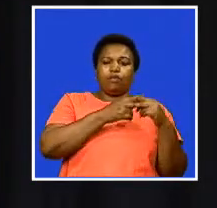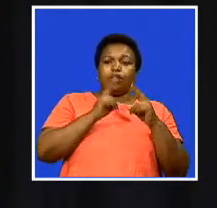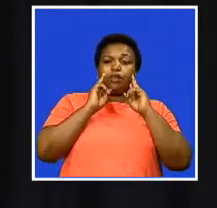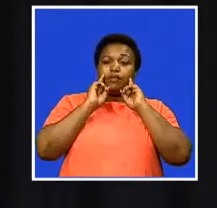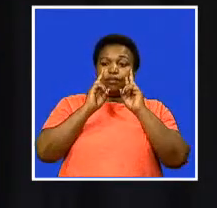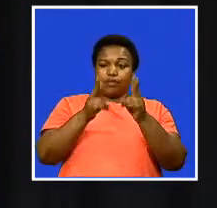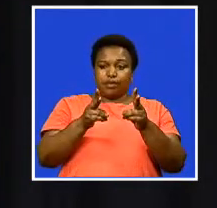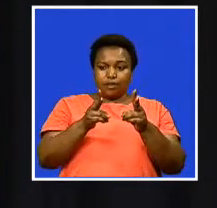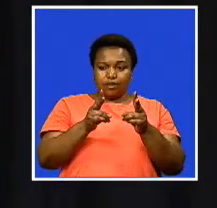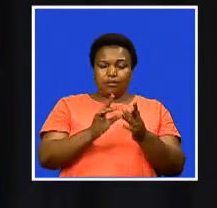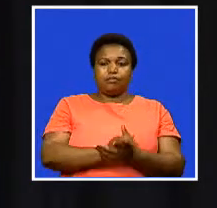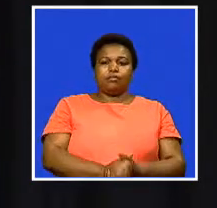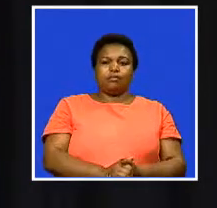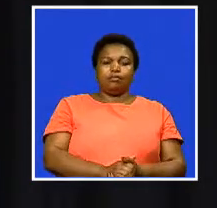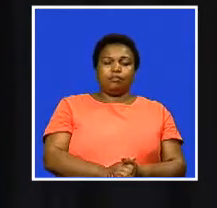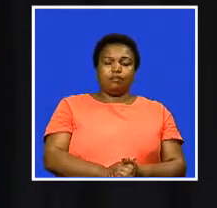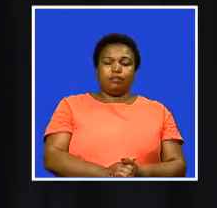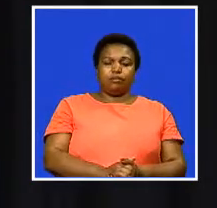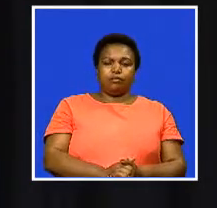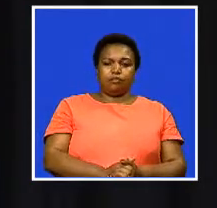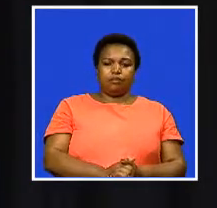Ama stakeholders labo laba